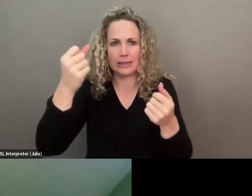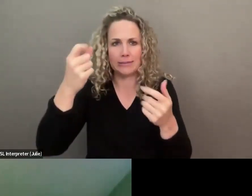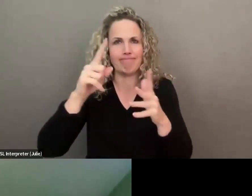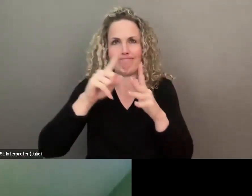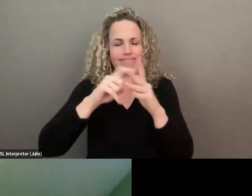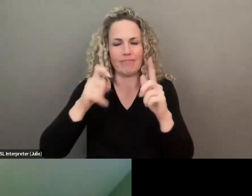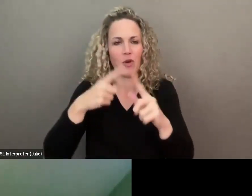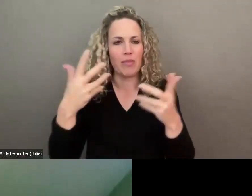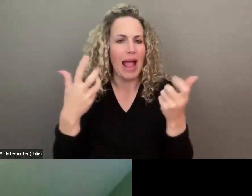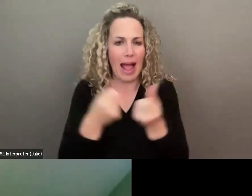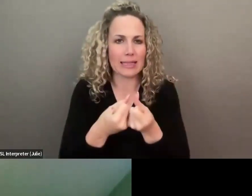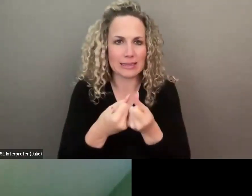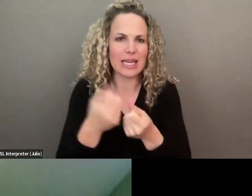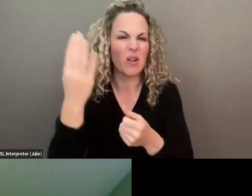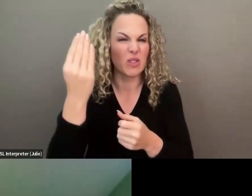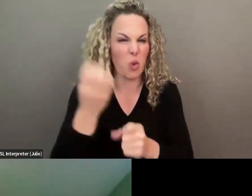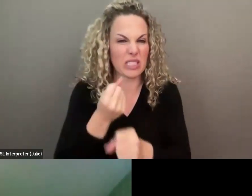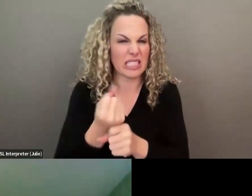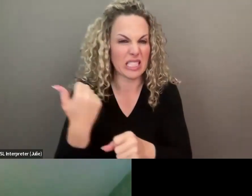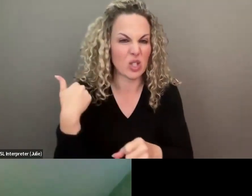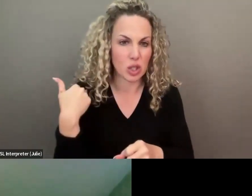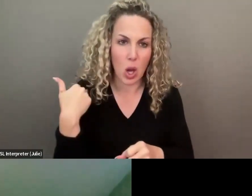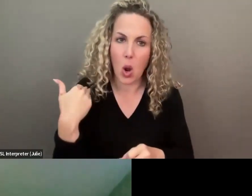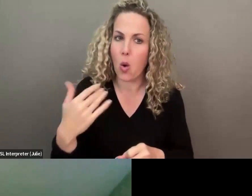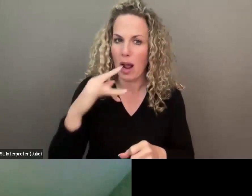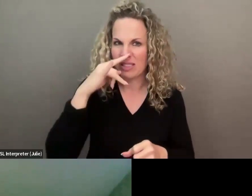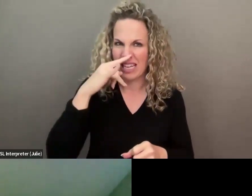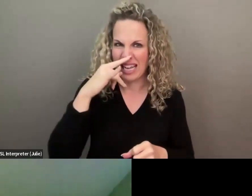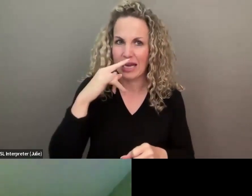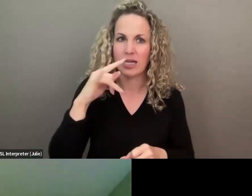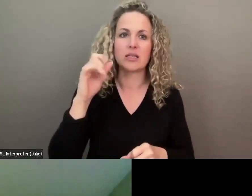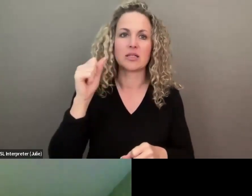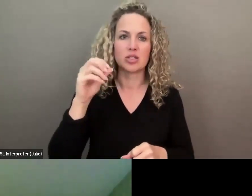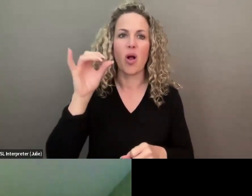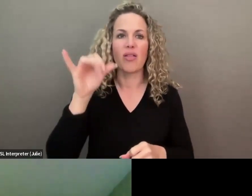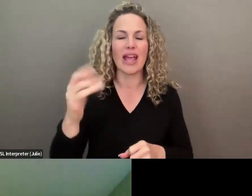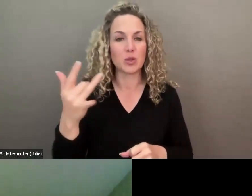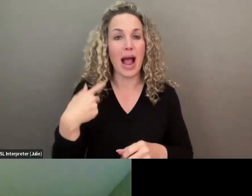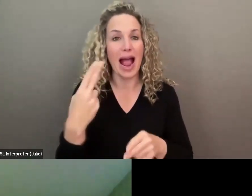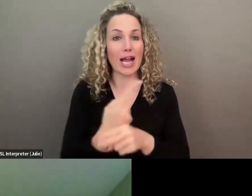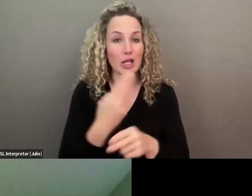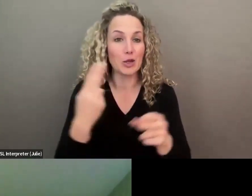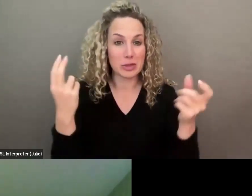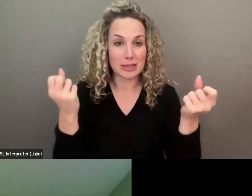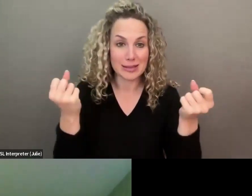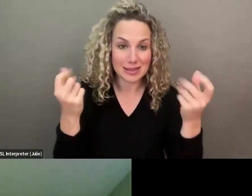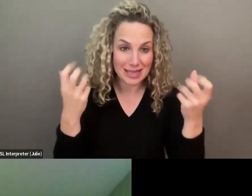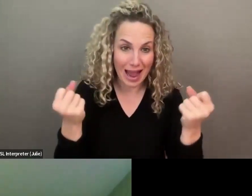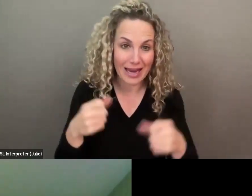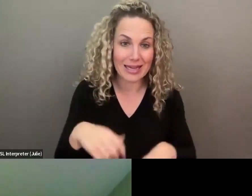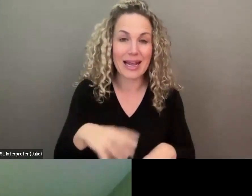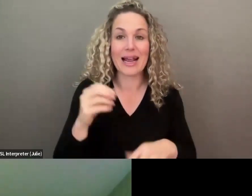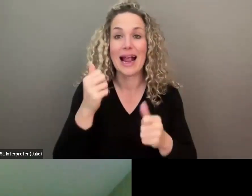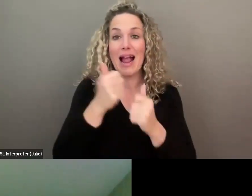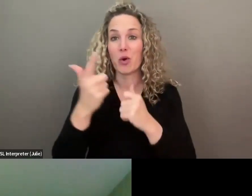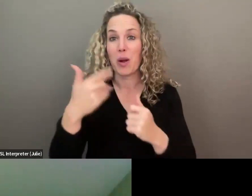accident I had like 14 years ago as a kid. So that's why I use it. And everyone now has